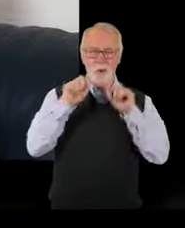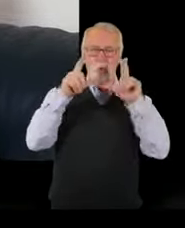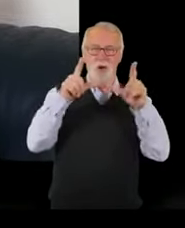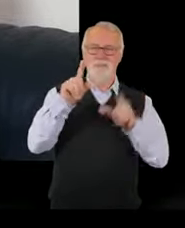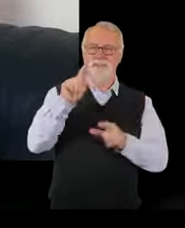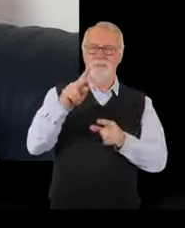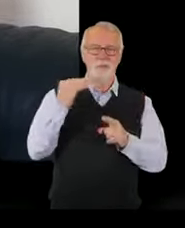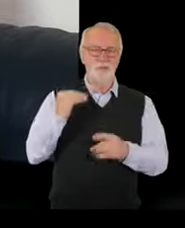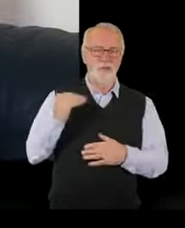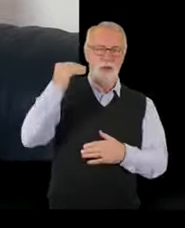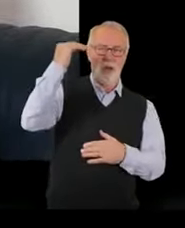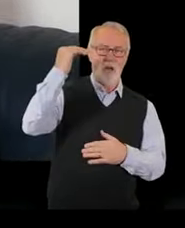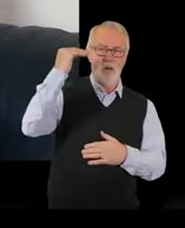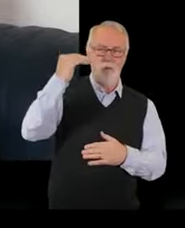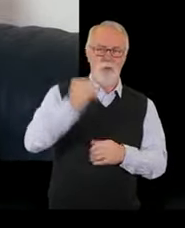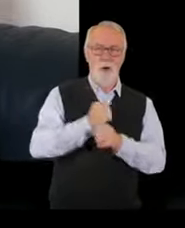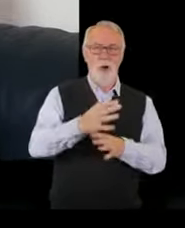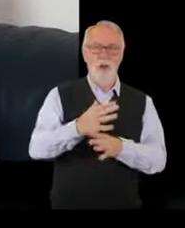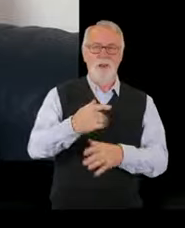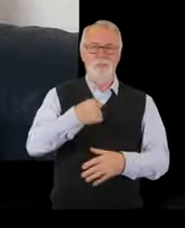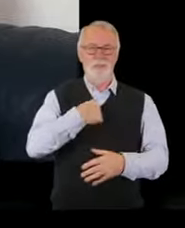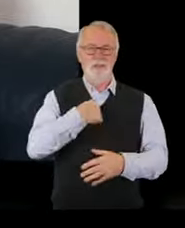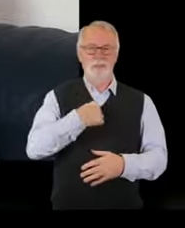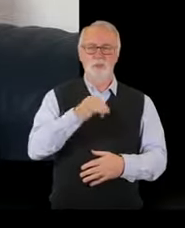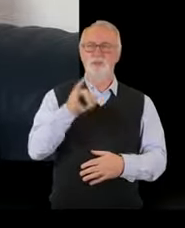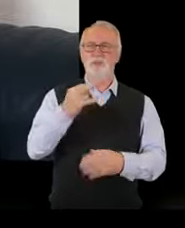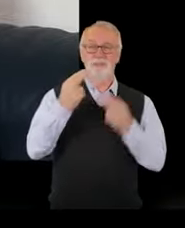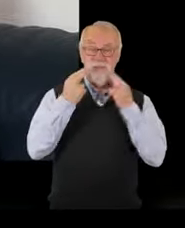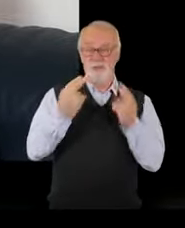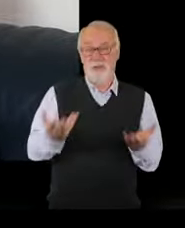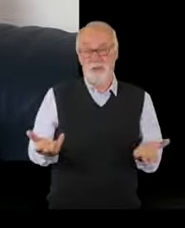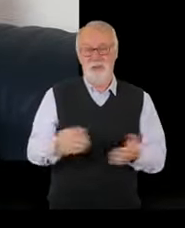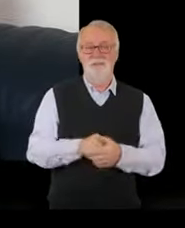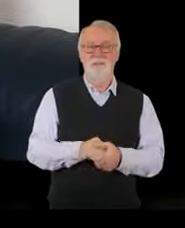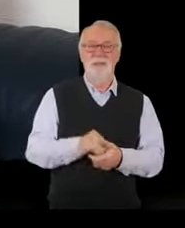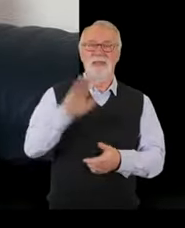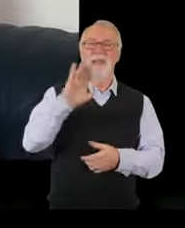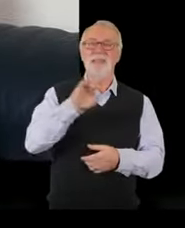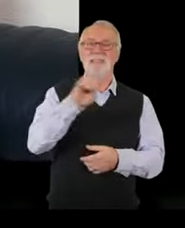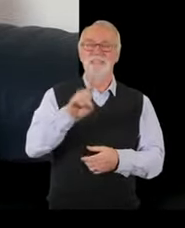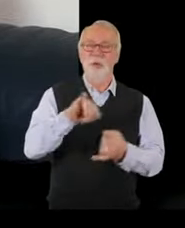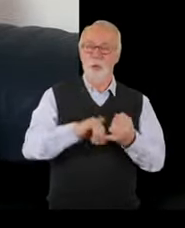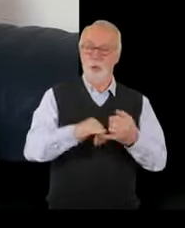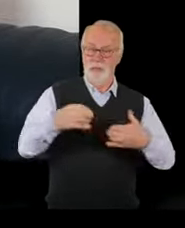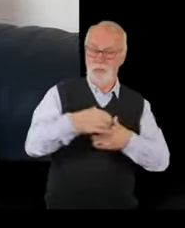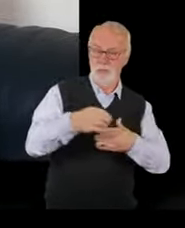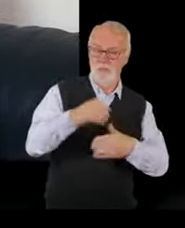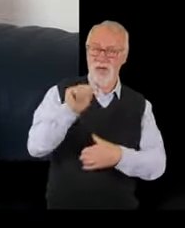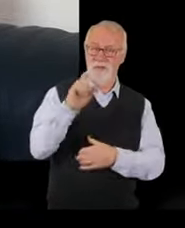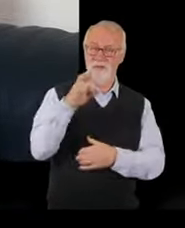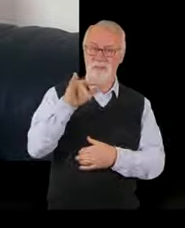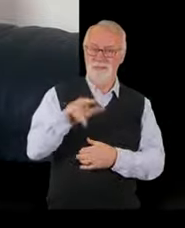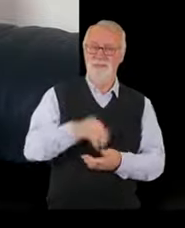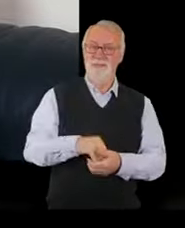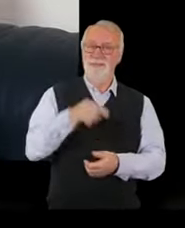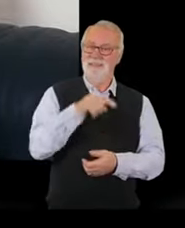And just going up to bed and people, she would say, do you need that television that loud? And I wasn't aware